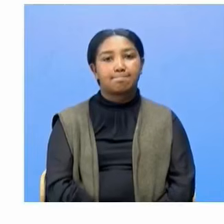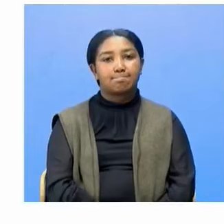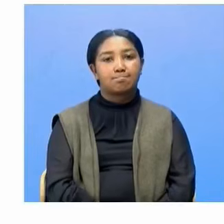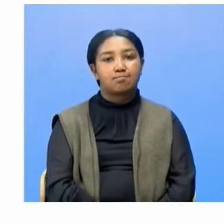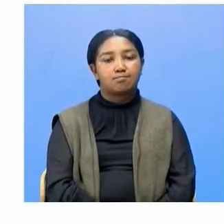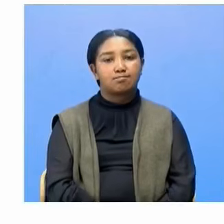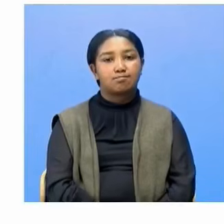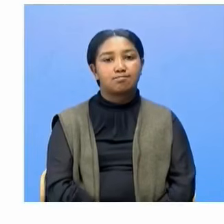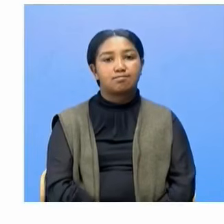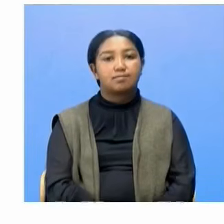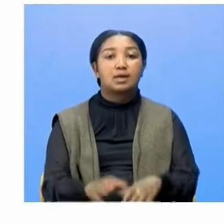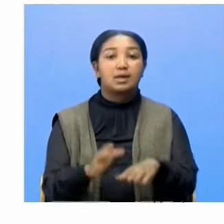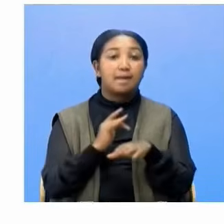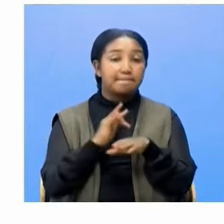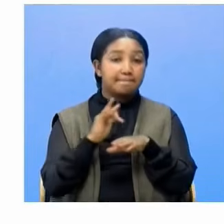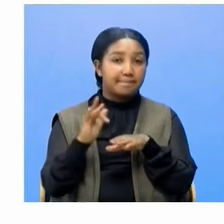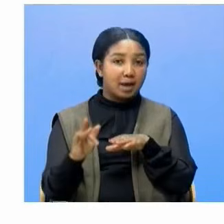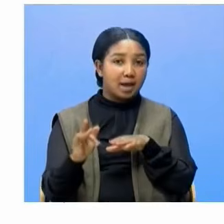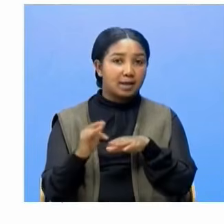blank